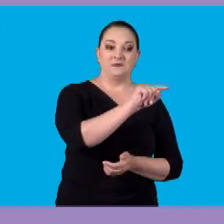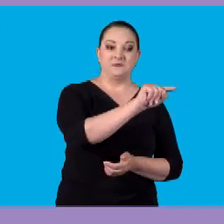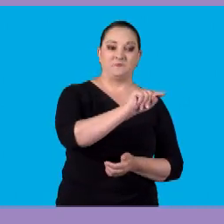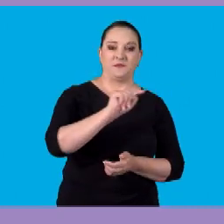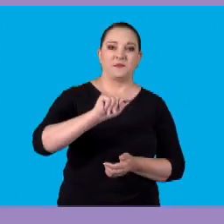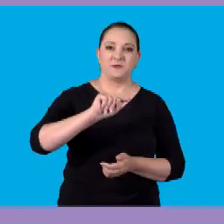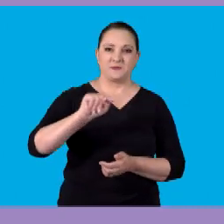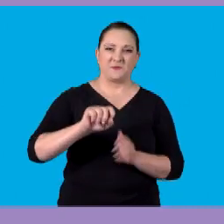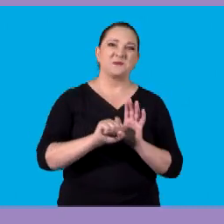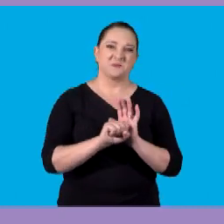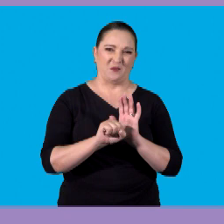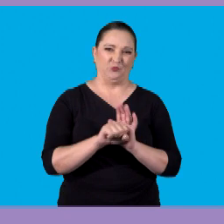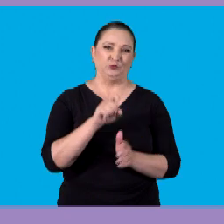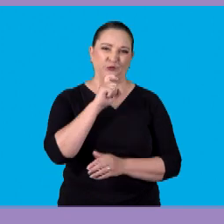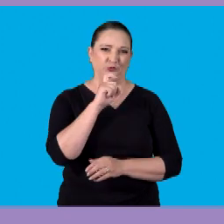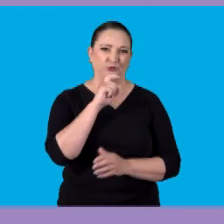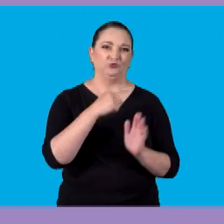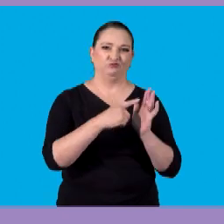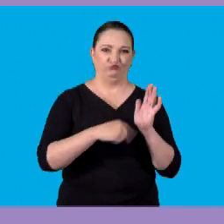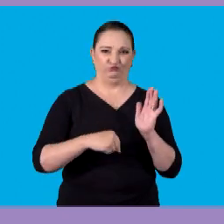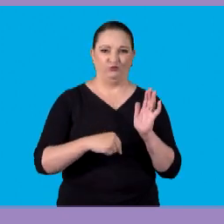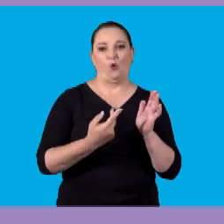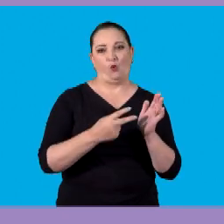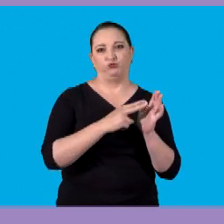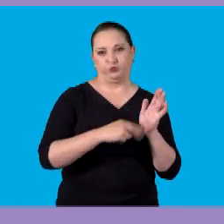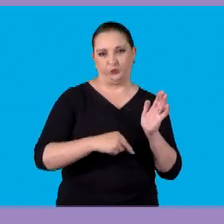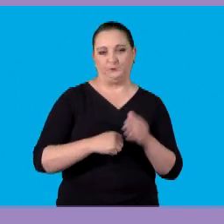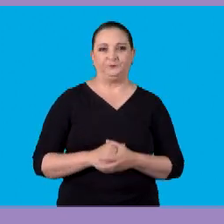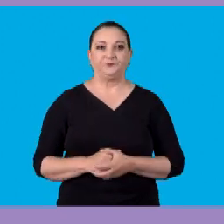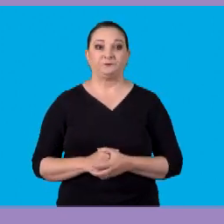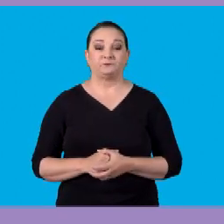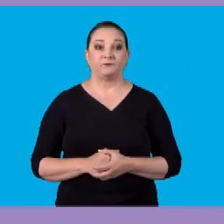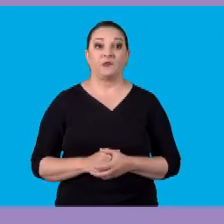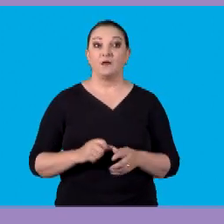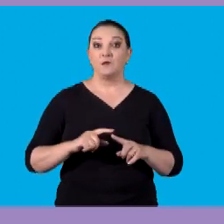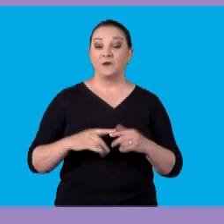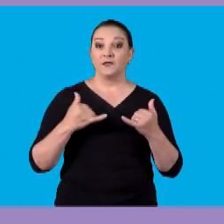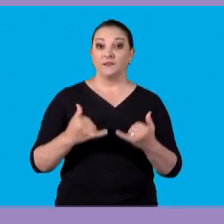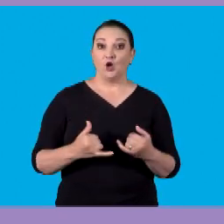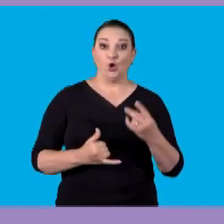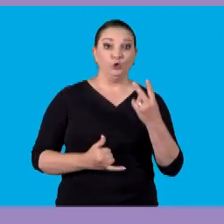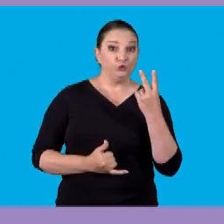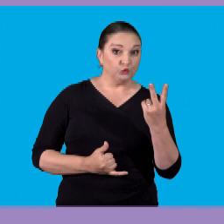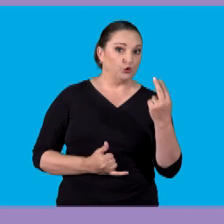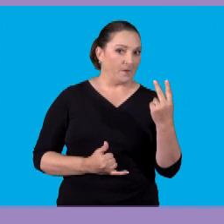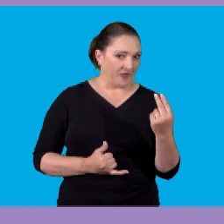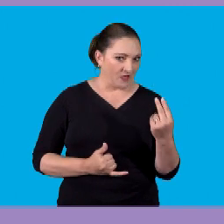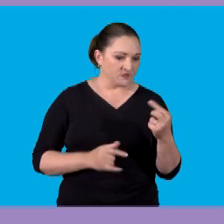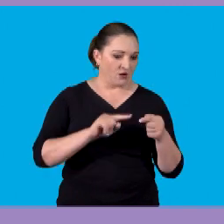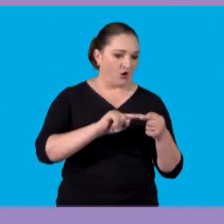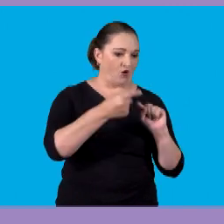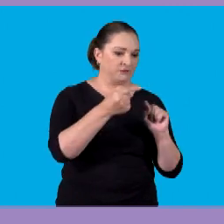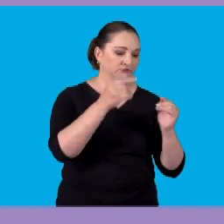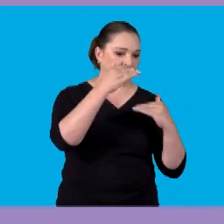the symbol that is used to show that these sides are equal. So now we know that two pairs of opposite sides